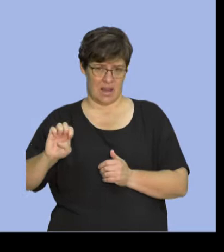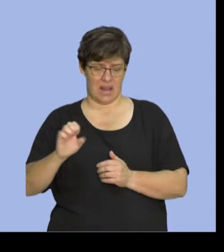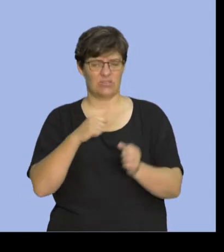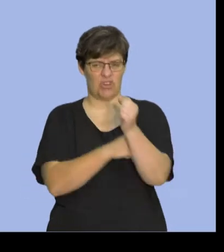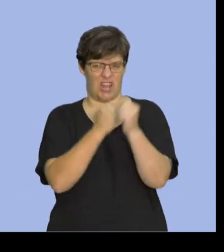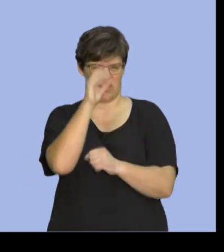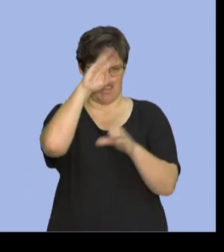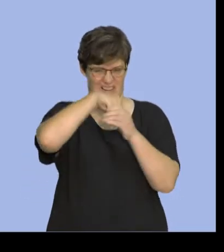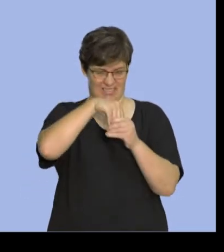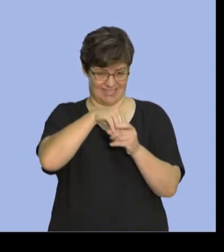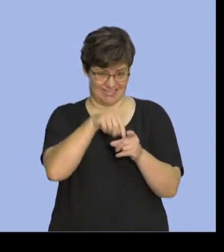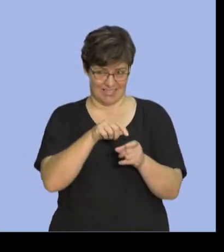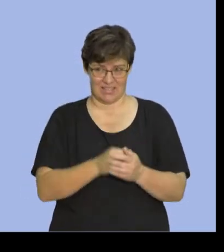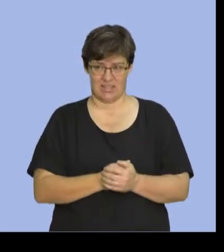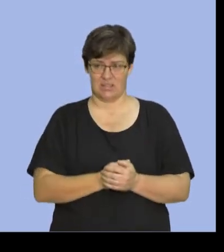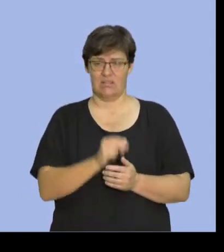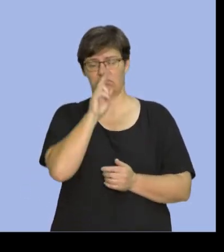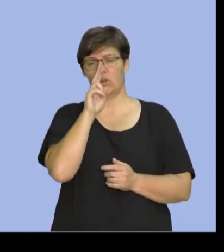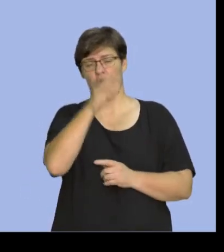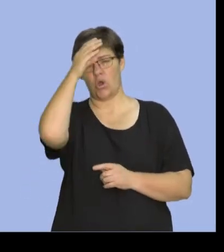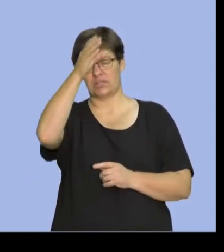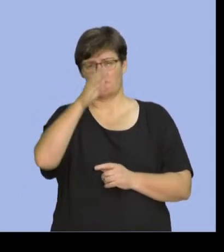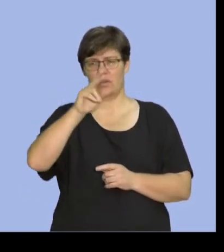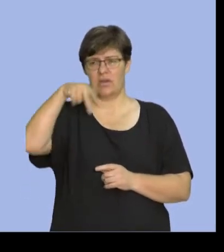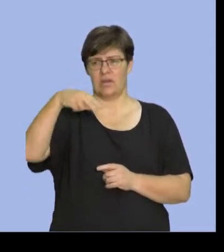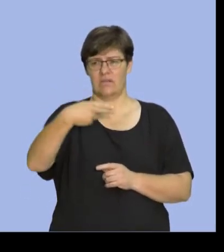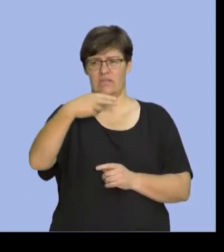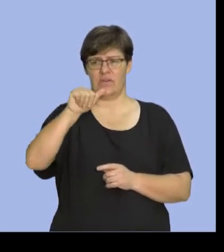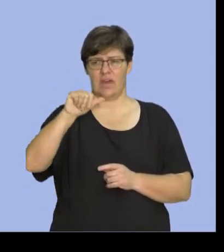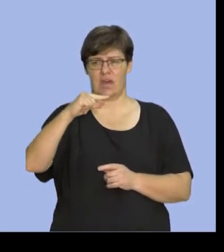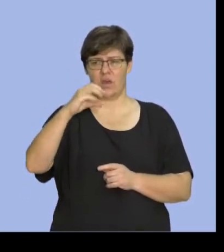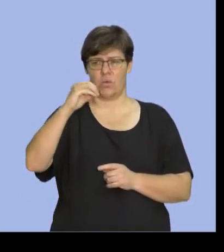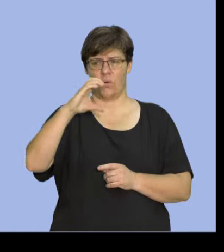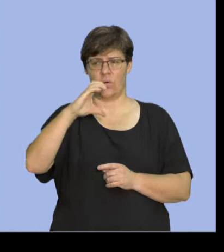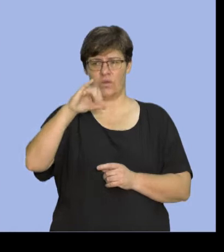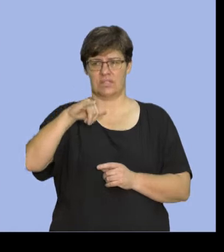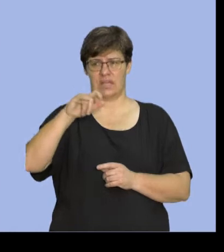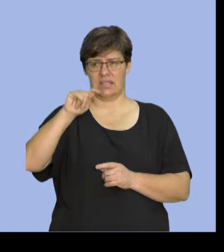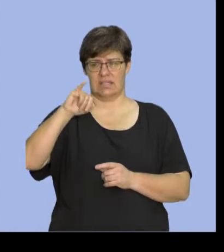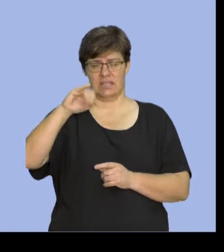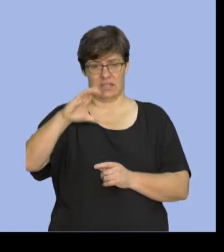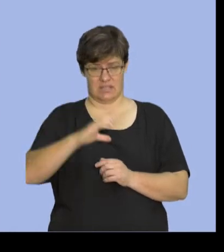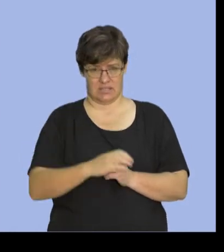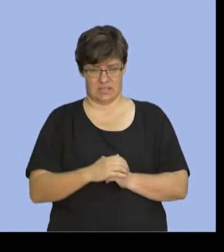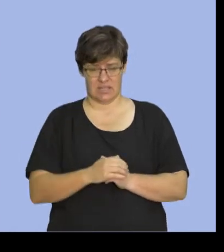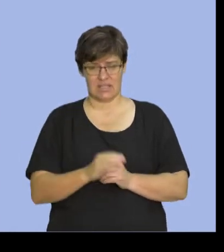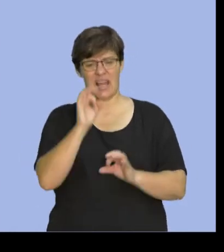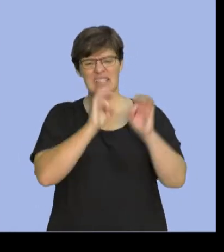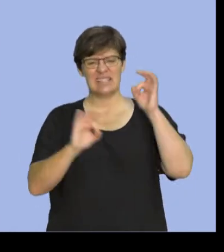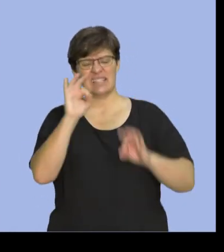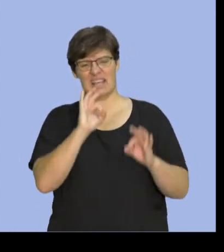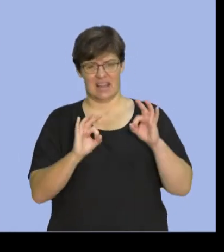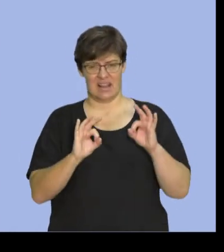organelles. We're going to look at a concept called phagocytosis. Basically, it's how a cell will